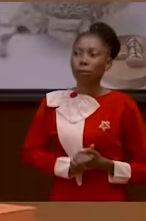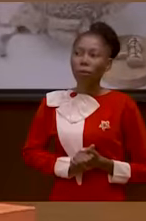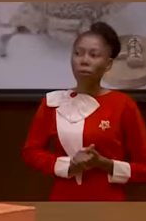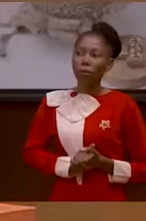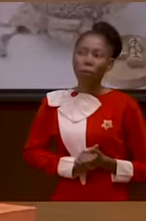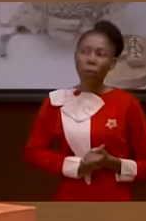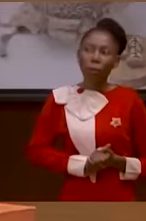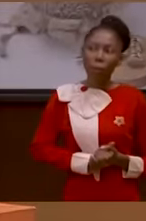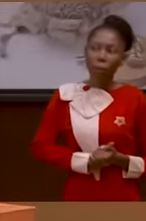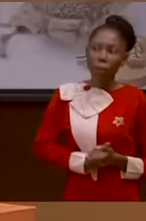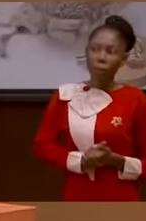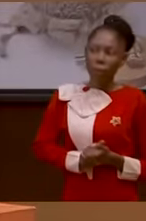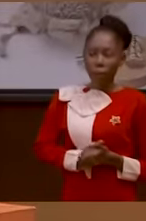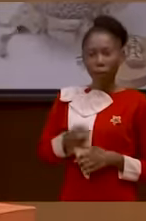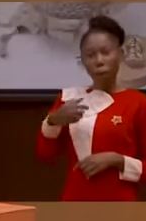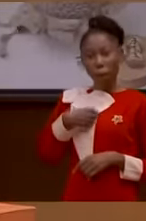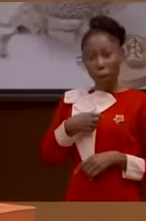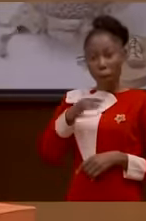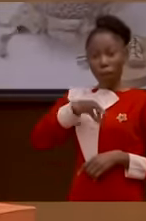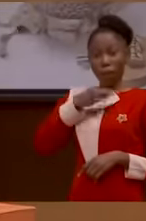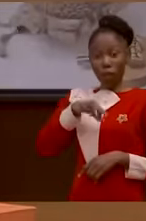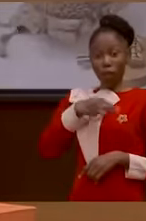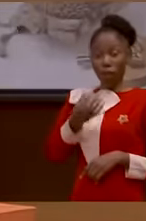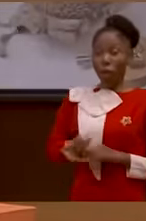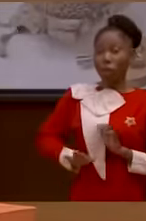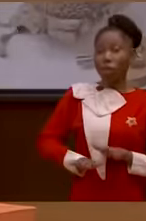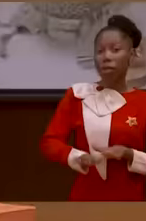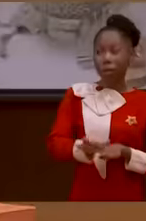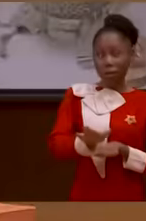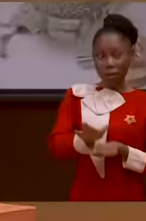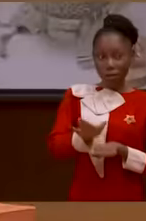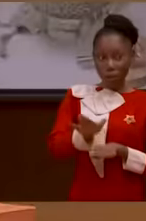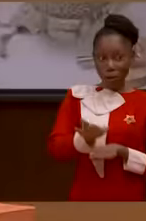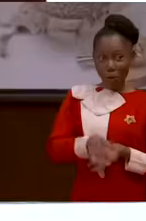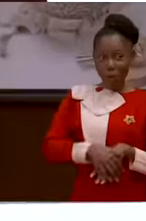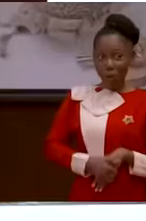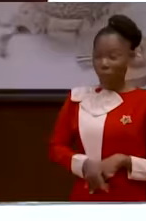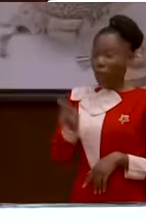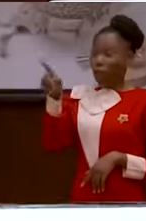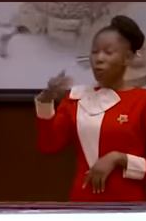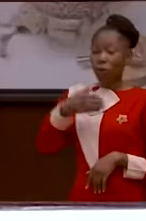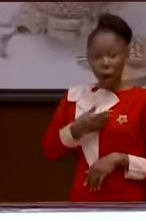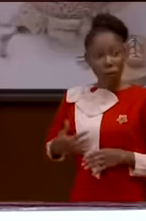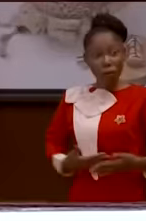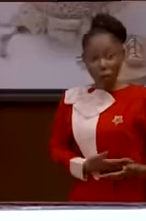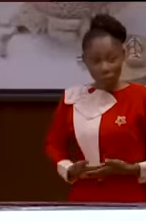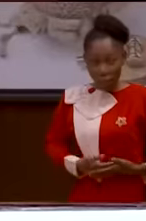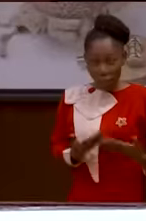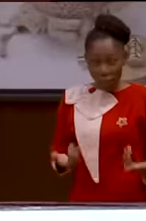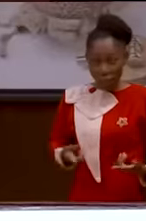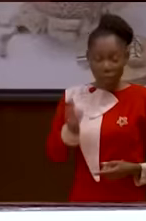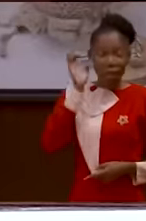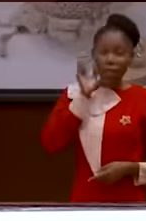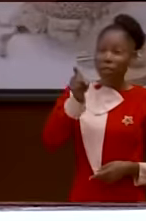my honor. I am a fashion designer by profession. You have a child. Your child must feed. She's been feeding that